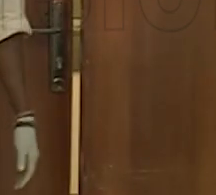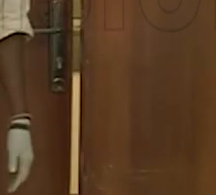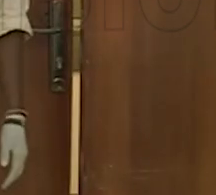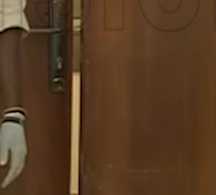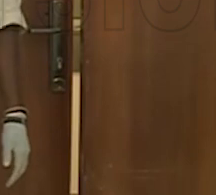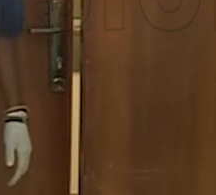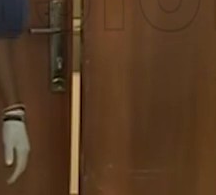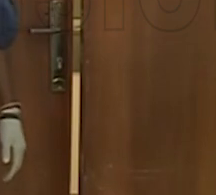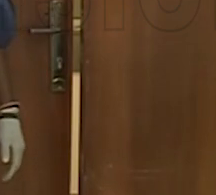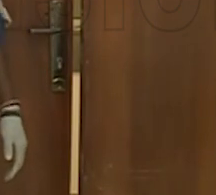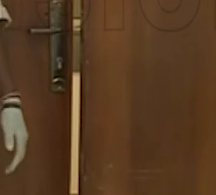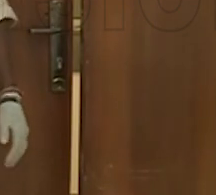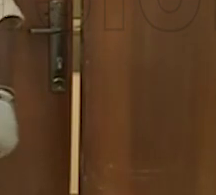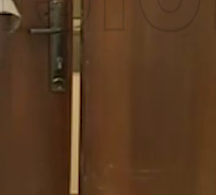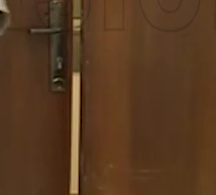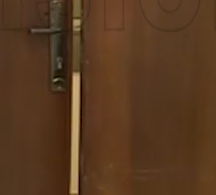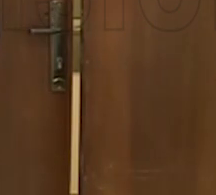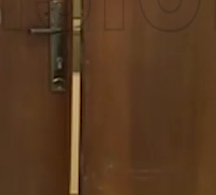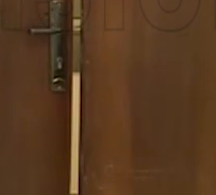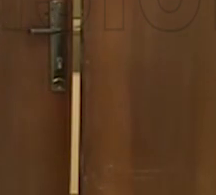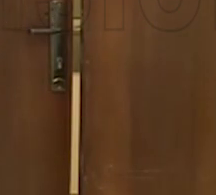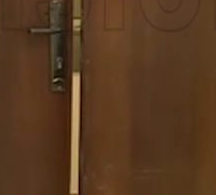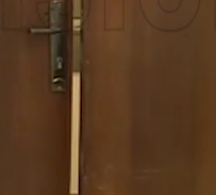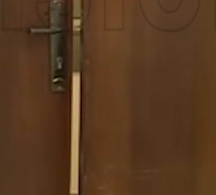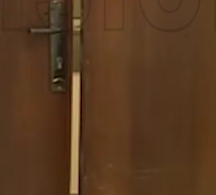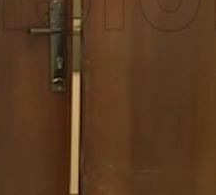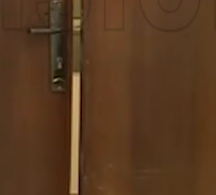This afternoon, we'll still maintain the same format,